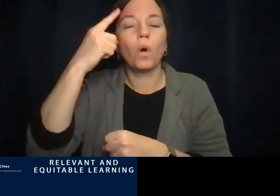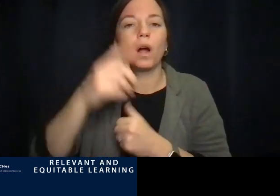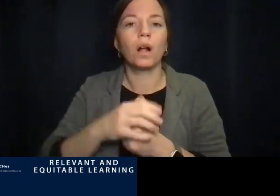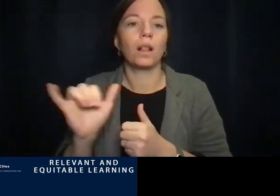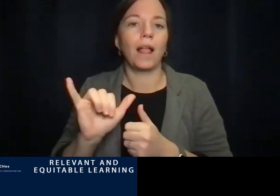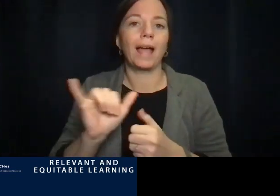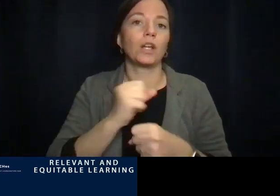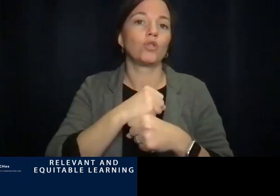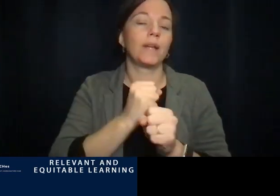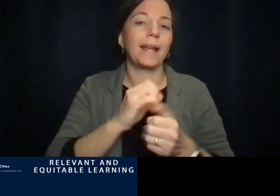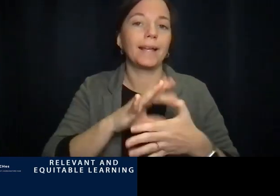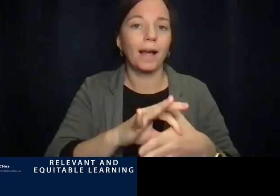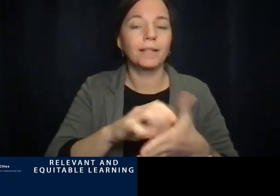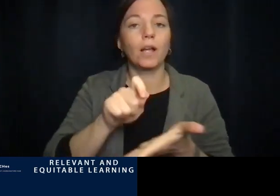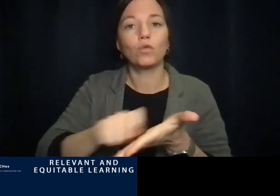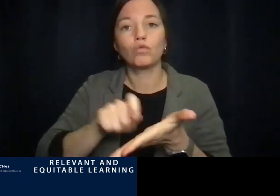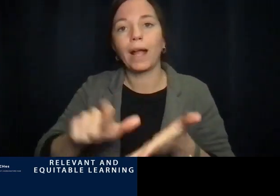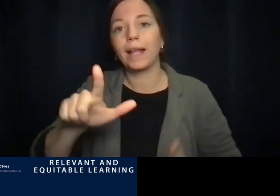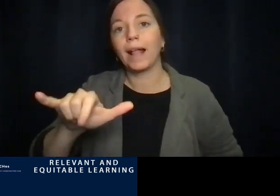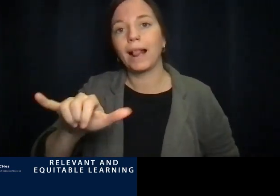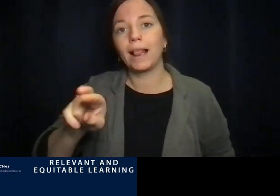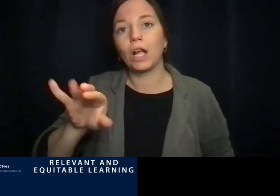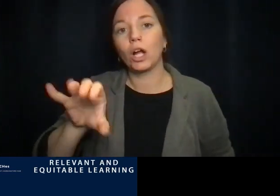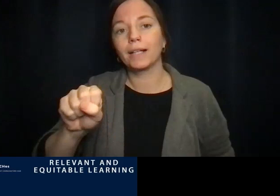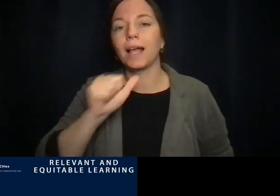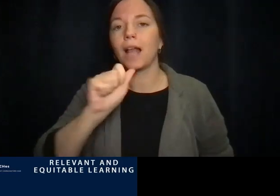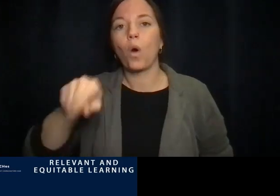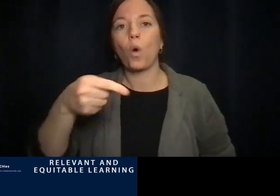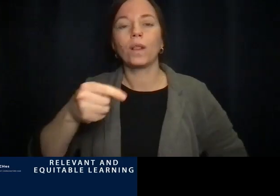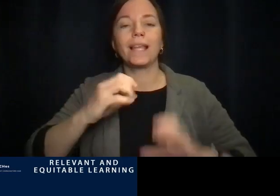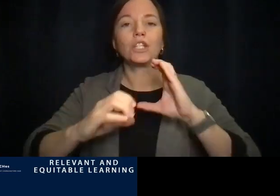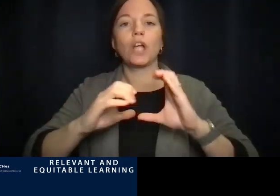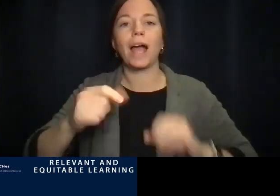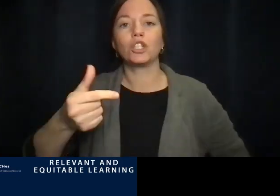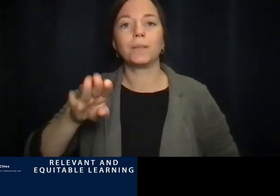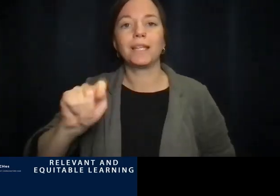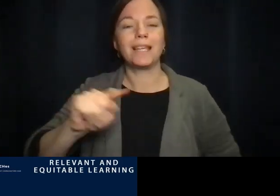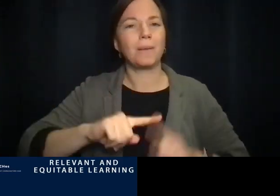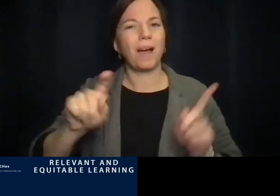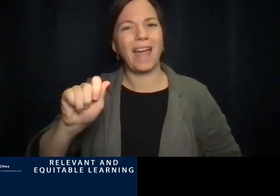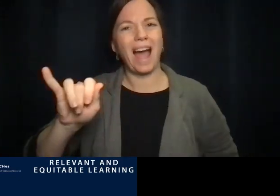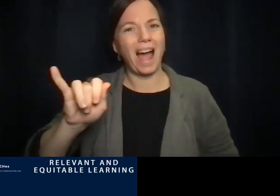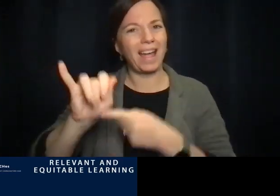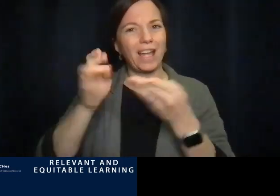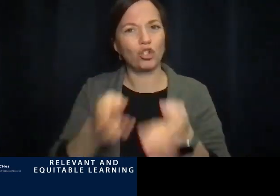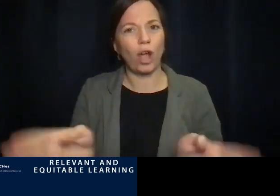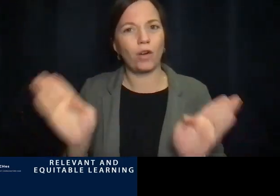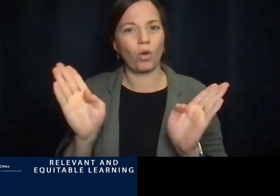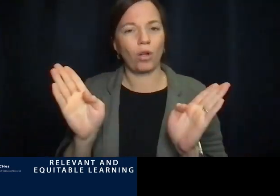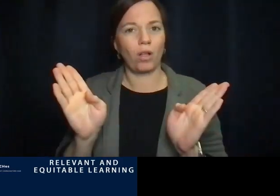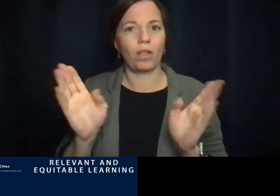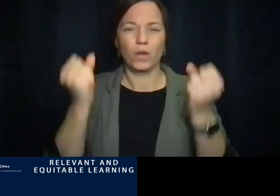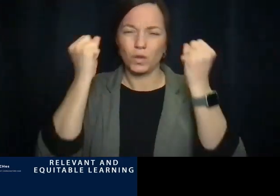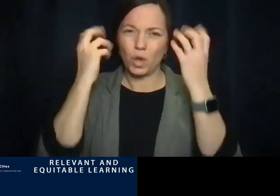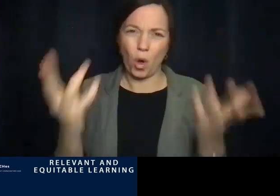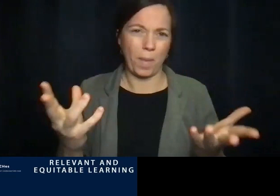as creating content, writing lyrics, like not just ChatGPT, but AI in general. There's so many other AIs that come into place. Like